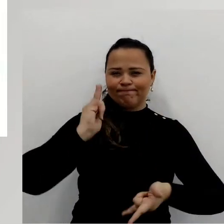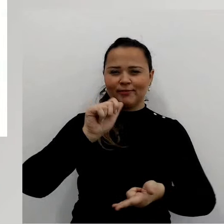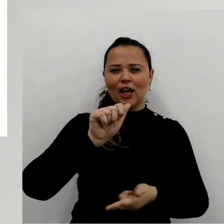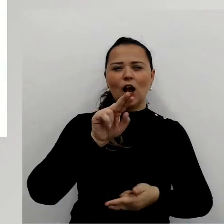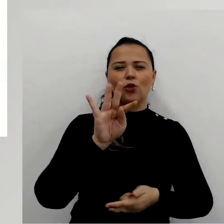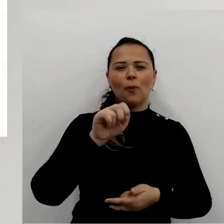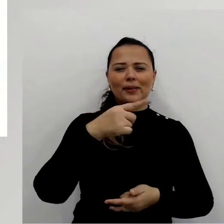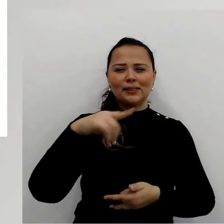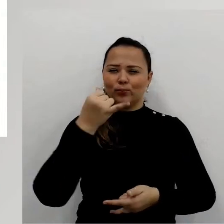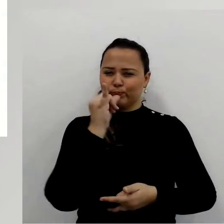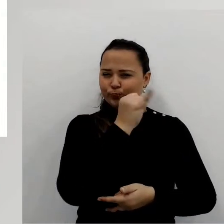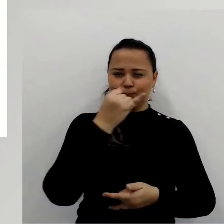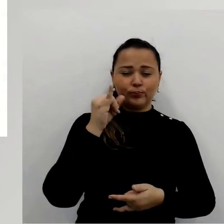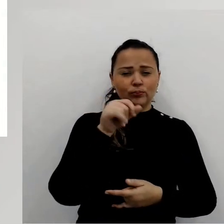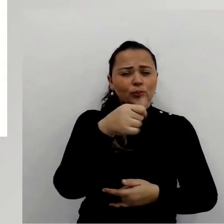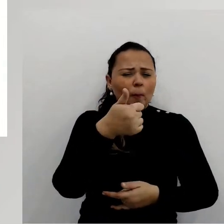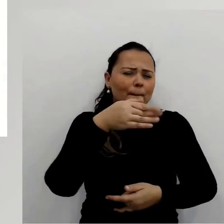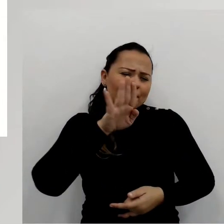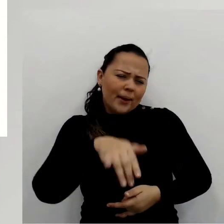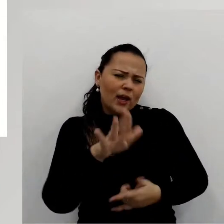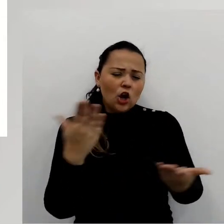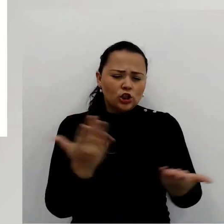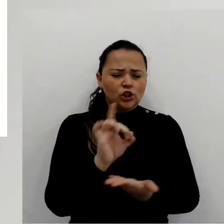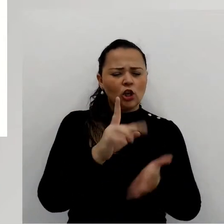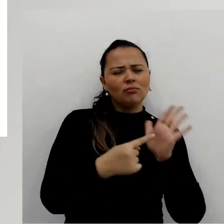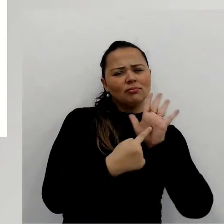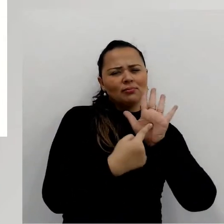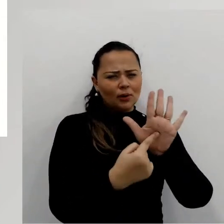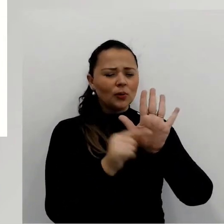sample of something I put together for a customer